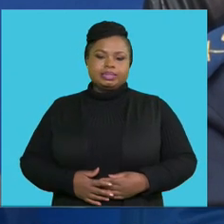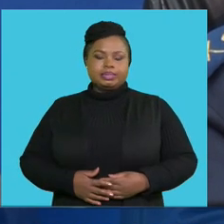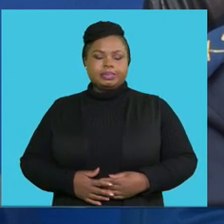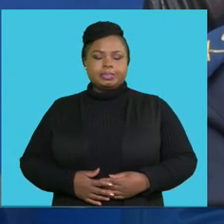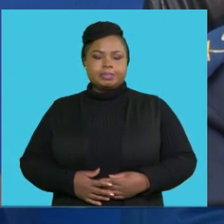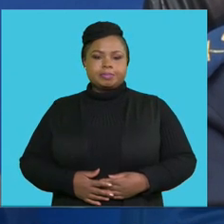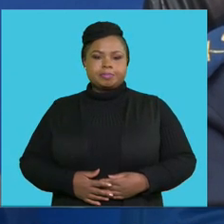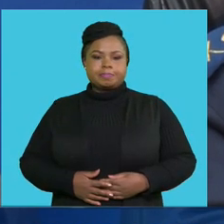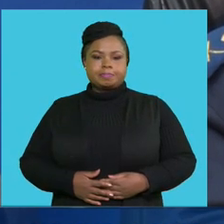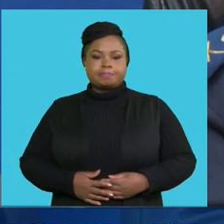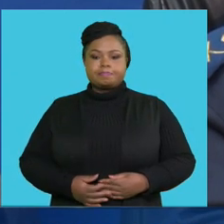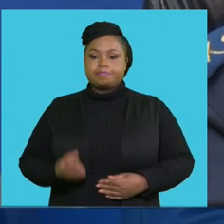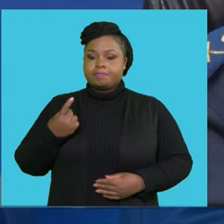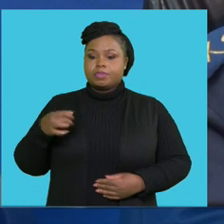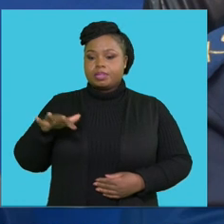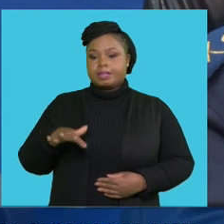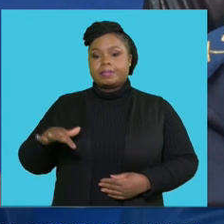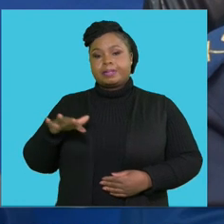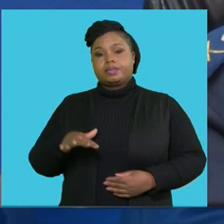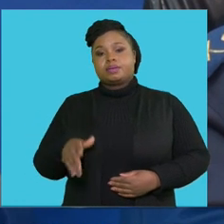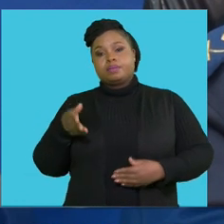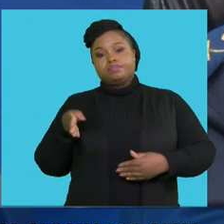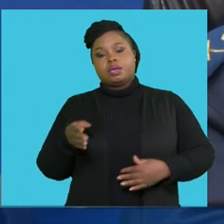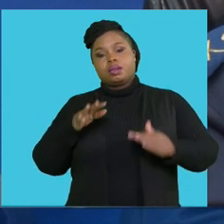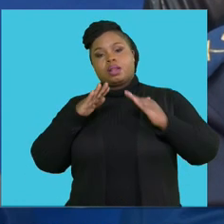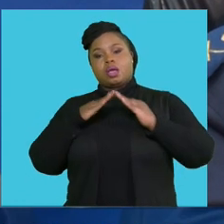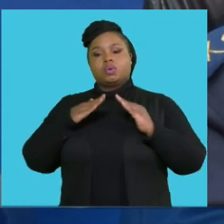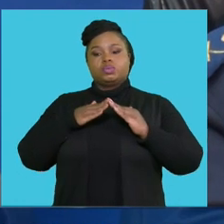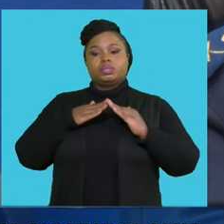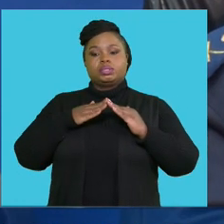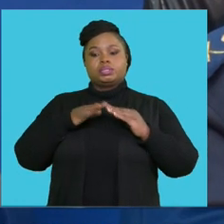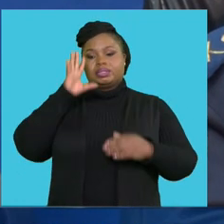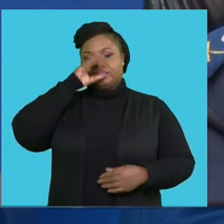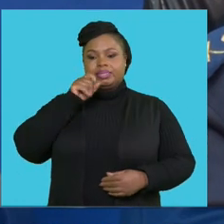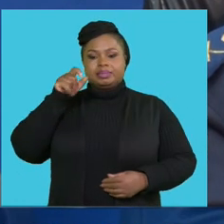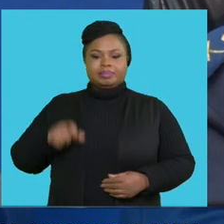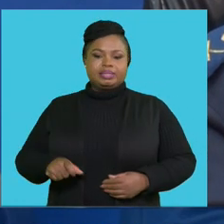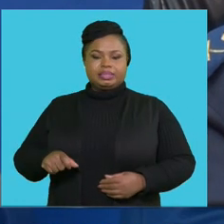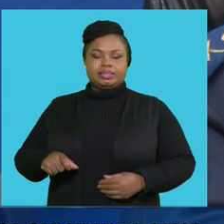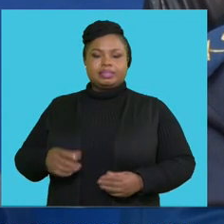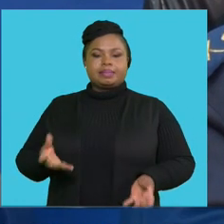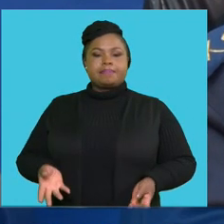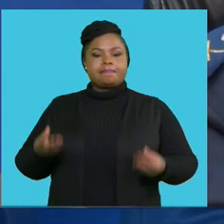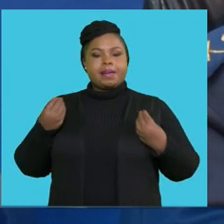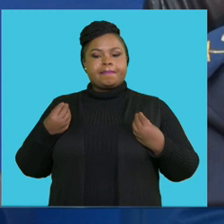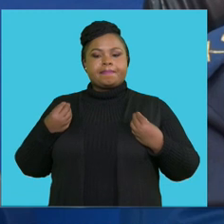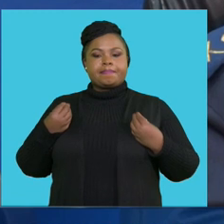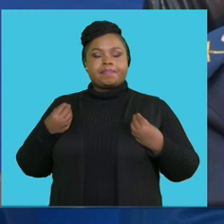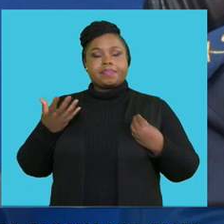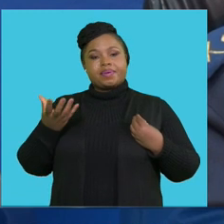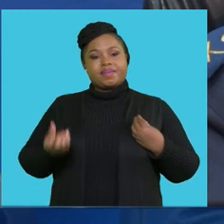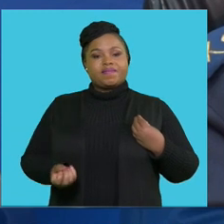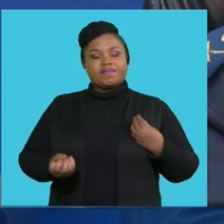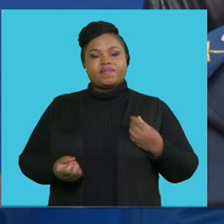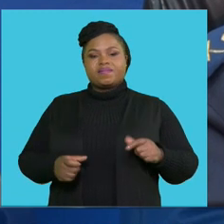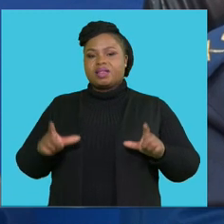In one of the locations in the house, the suspect was found in possession of